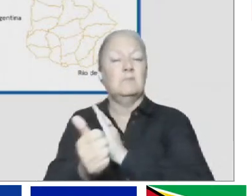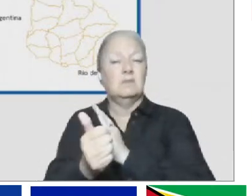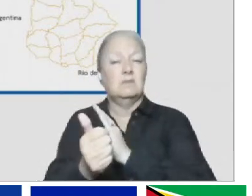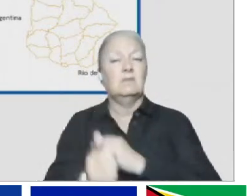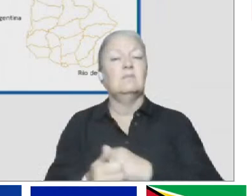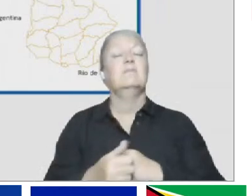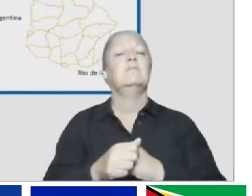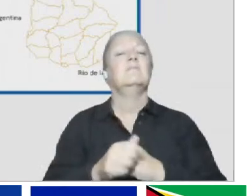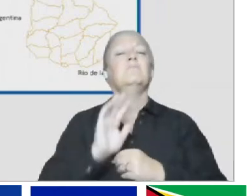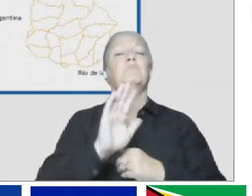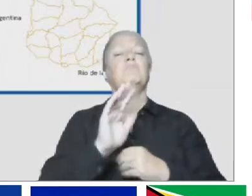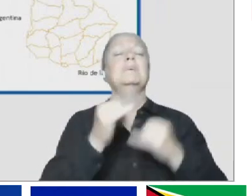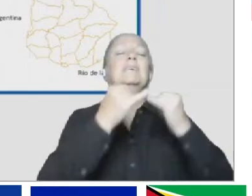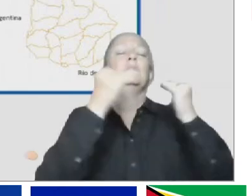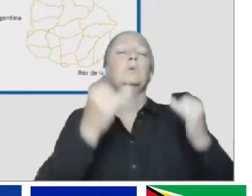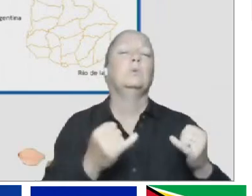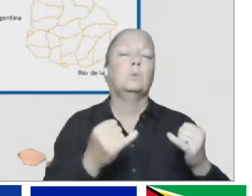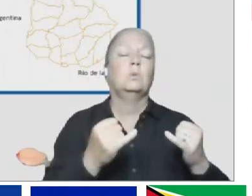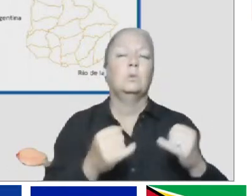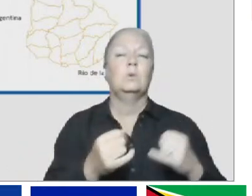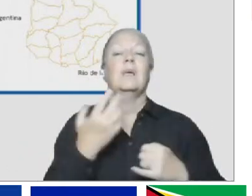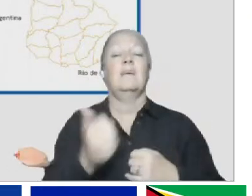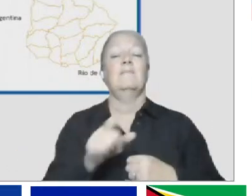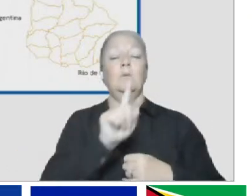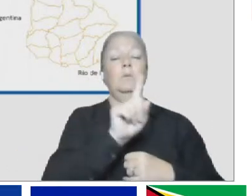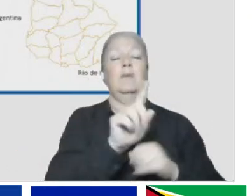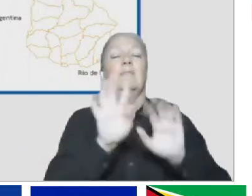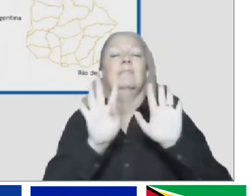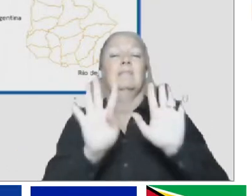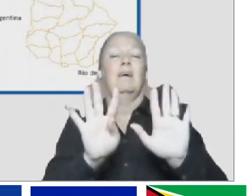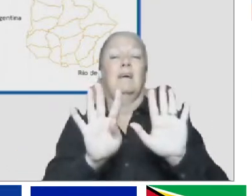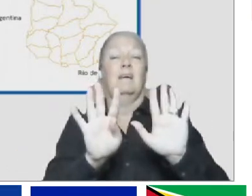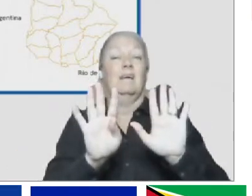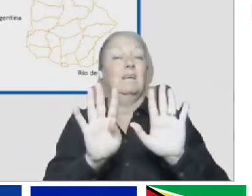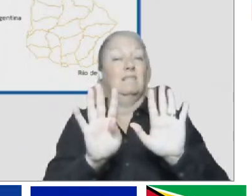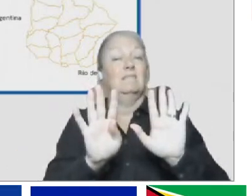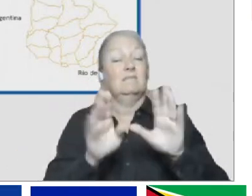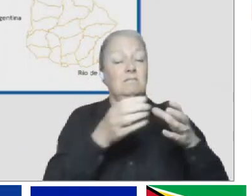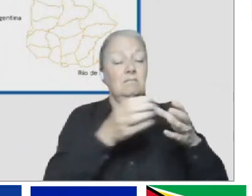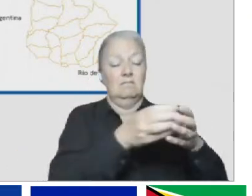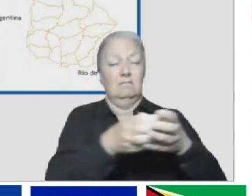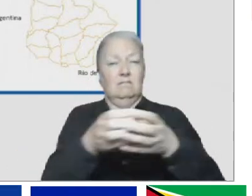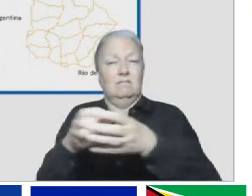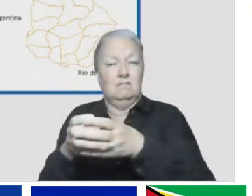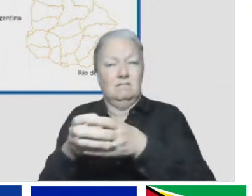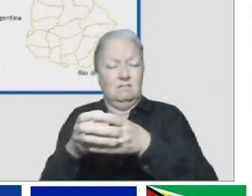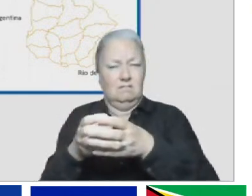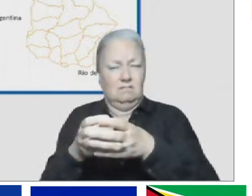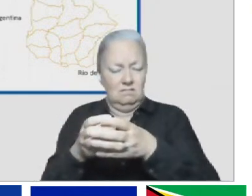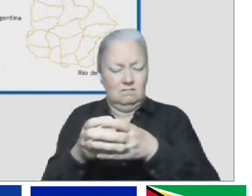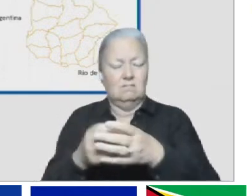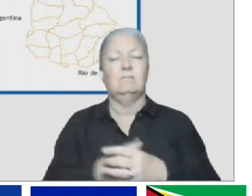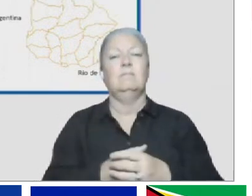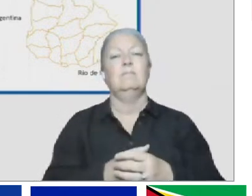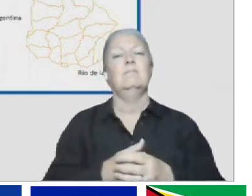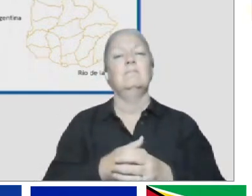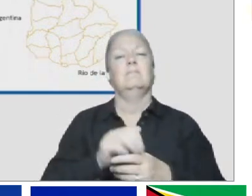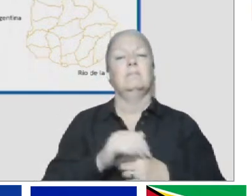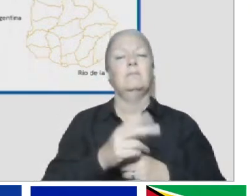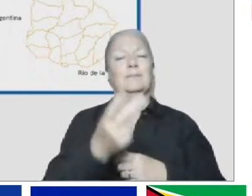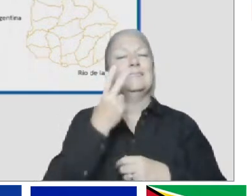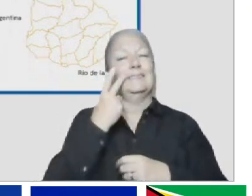19 departments, as seen in the lower right bottom part of the screen. Each department has